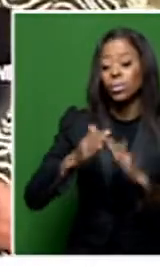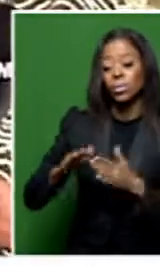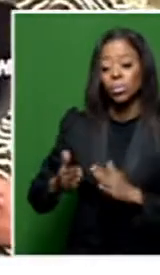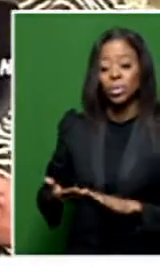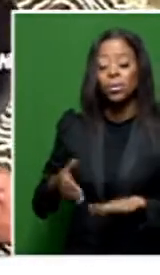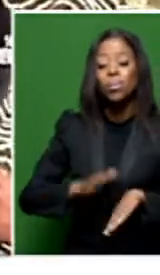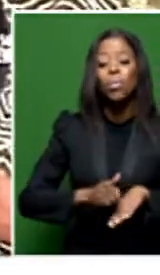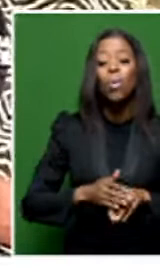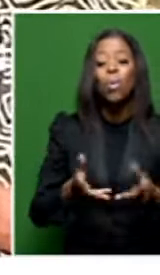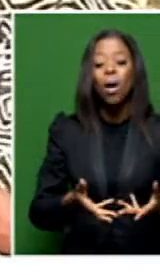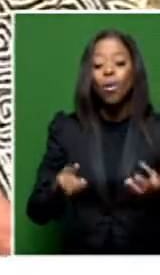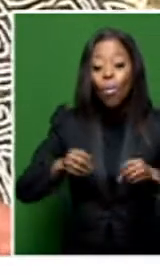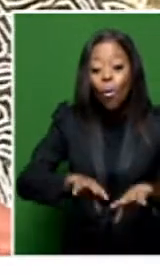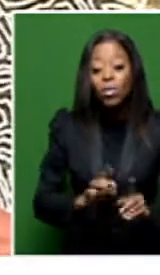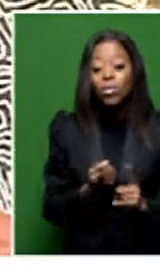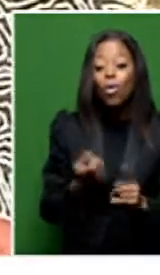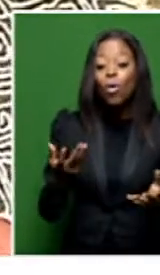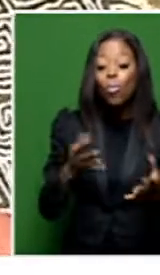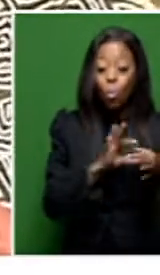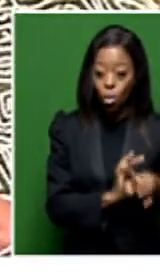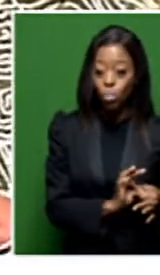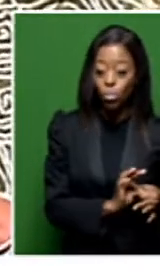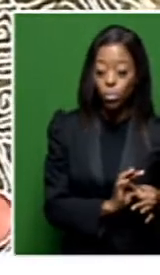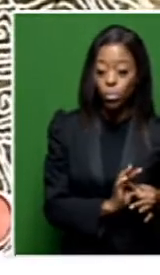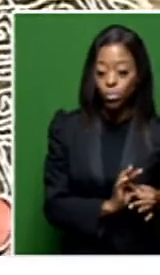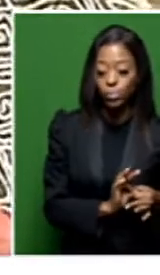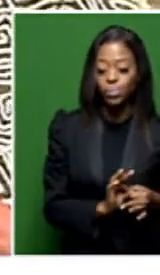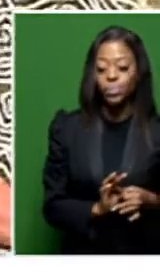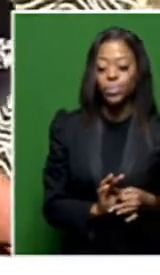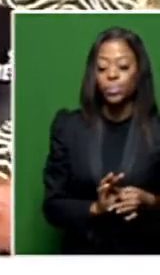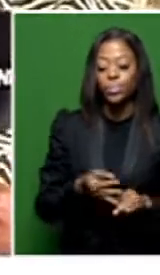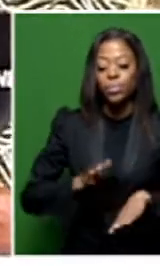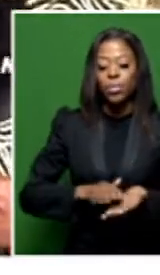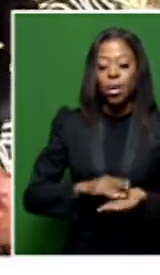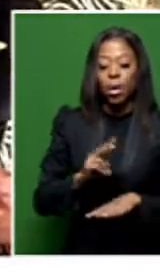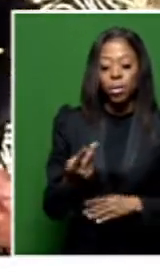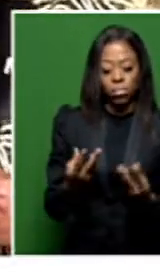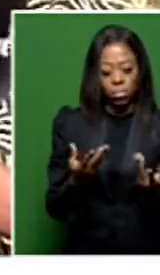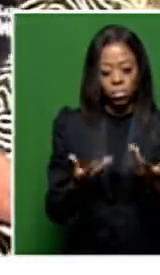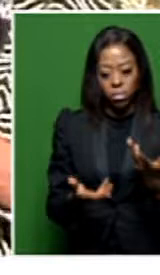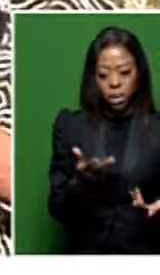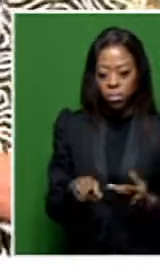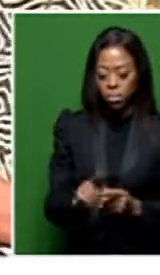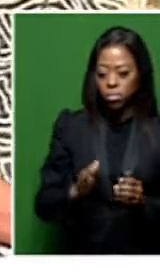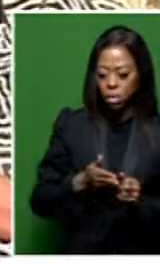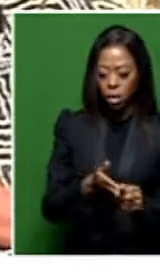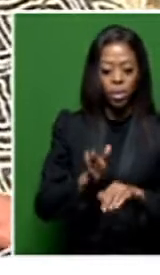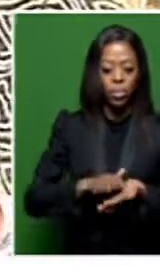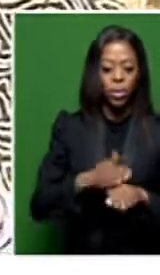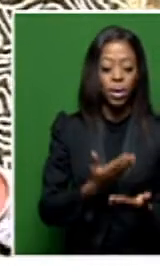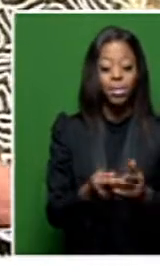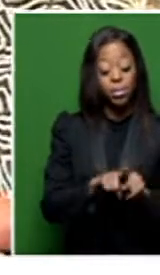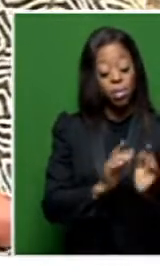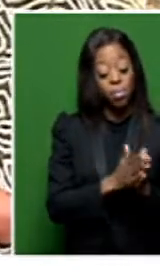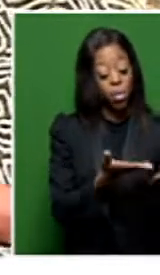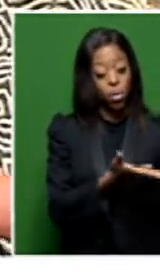communities. It's especially waste that's coming from home use. And then obviously then the recipes will guide you. And in the book I also